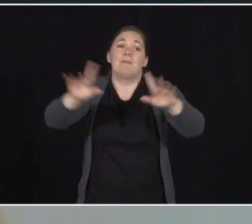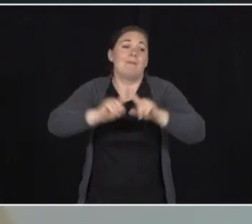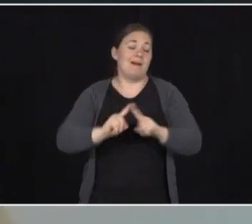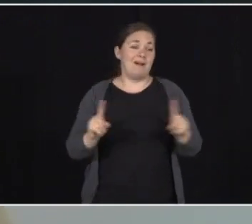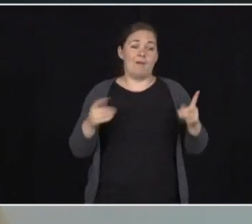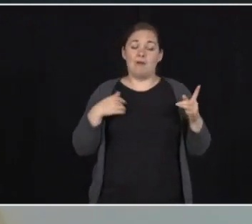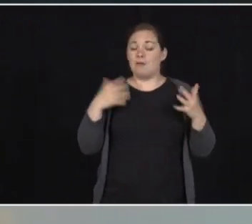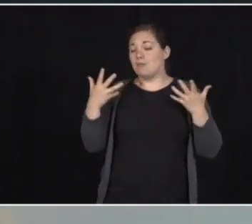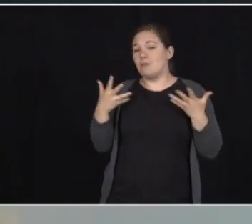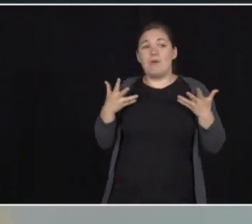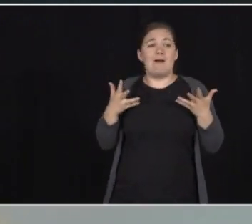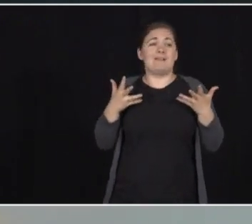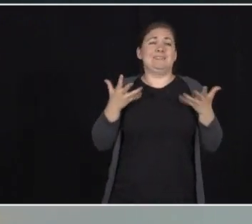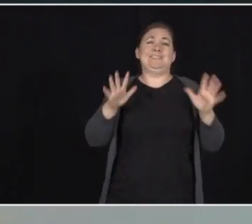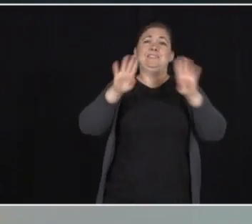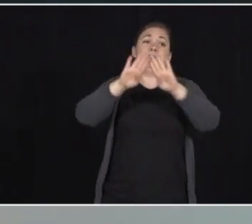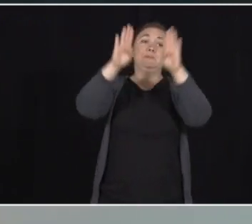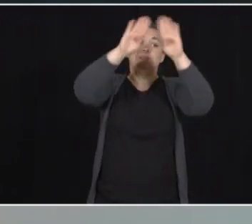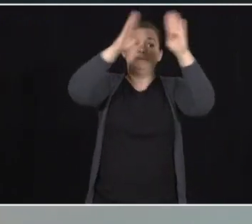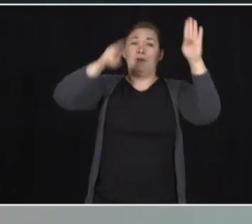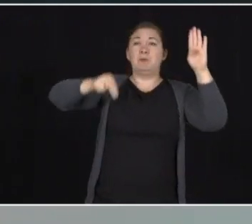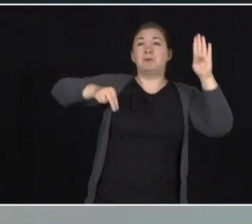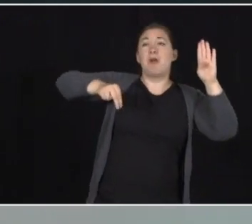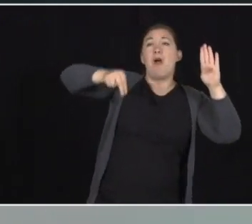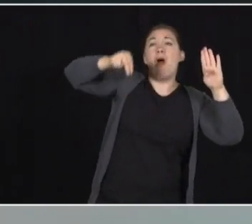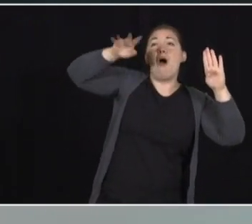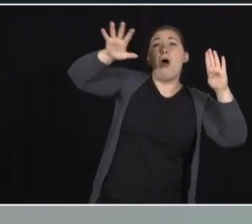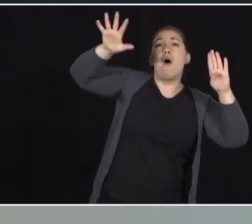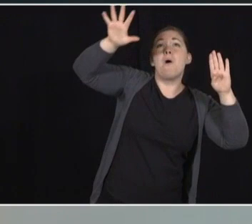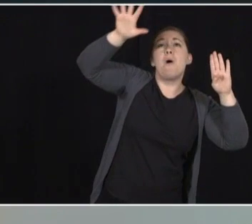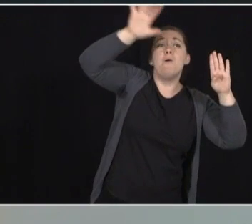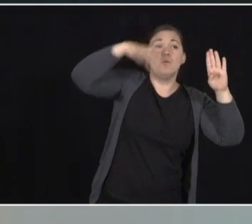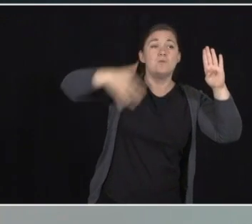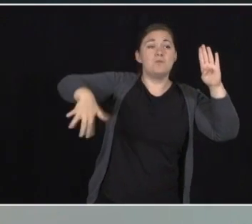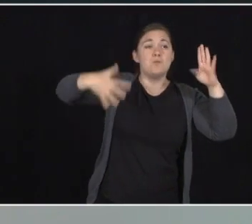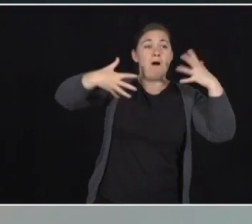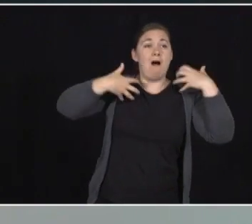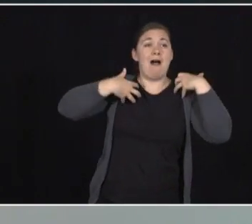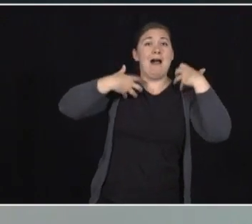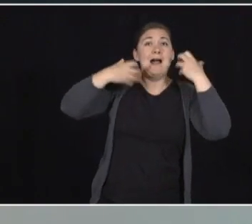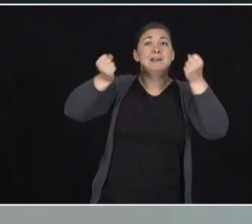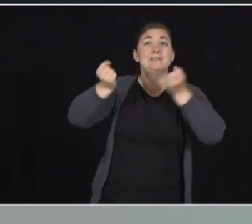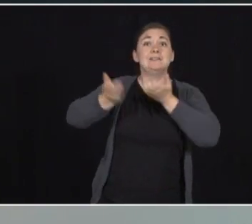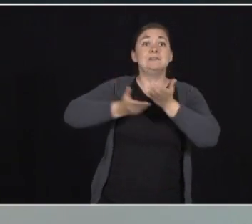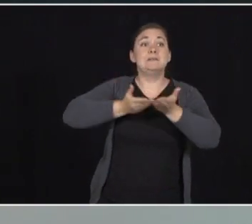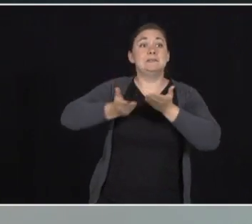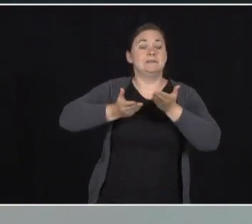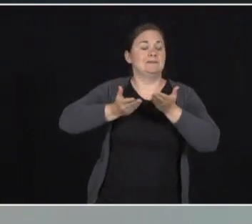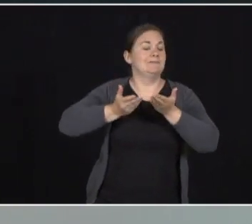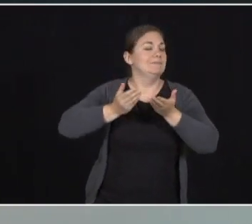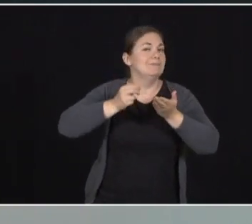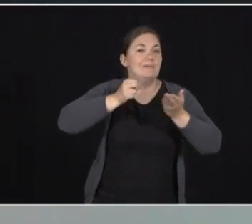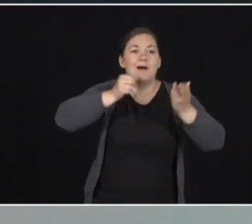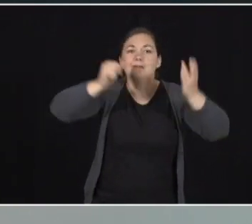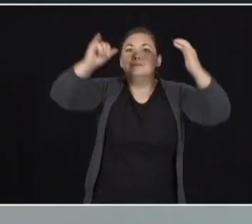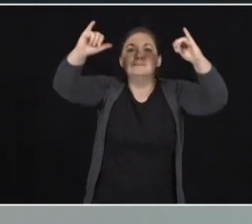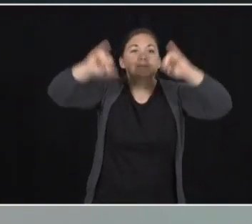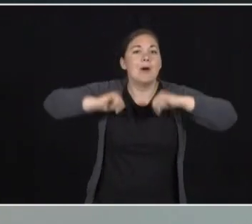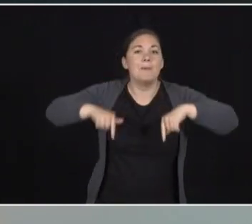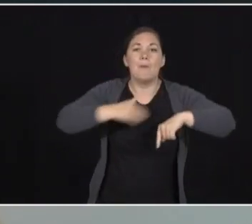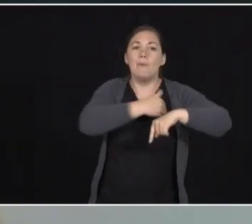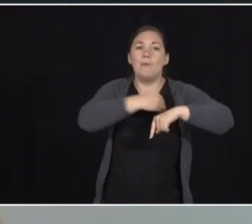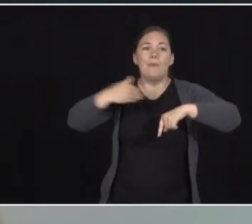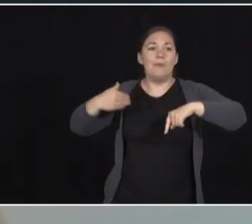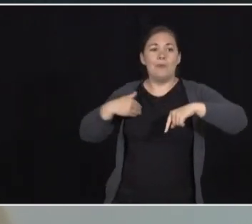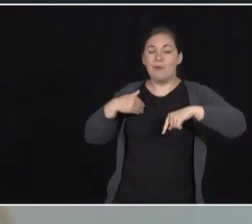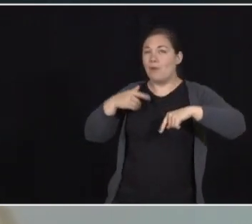and across vast Northern Ontario where healthcare resources are not what they are in some of the larger city centres. And